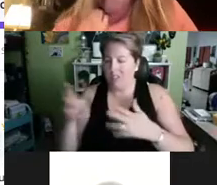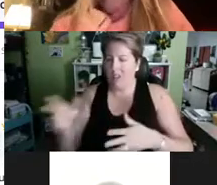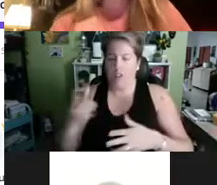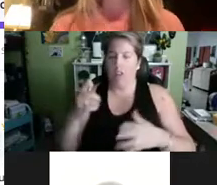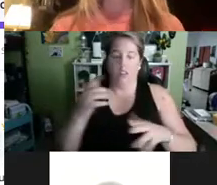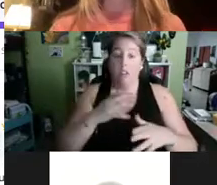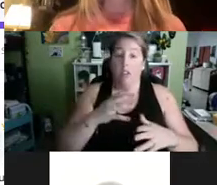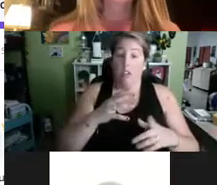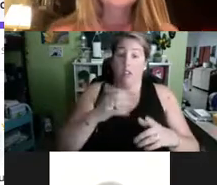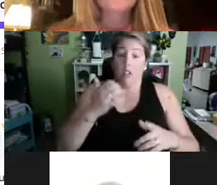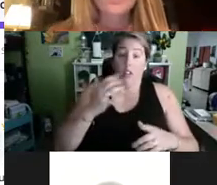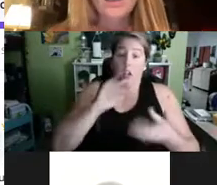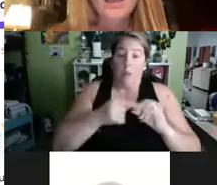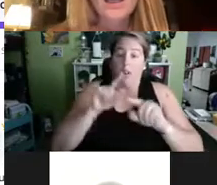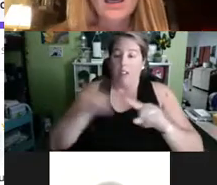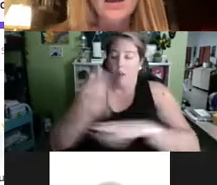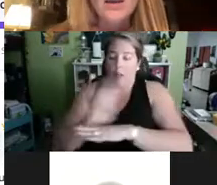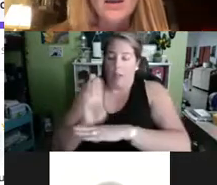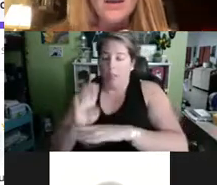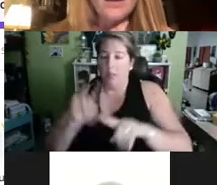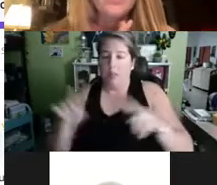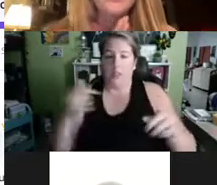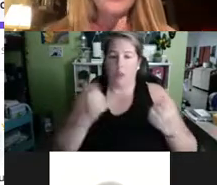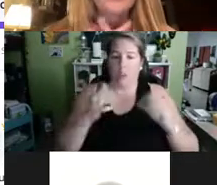thing. If even like if you had a